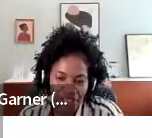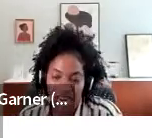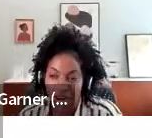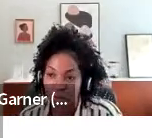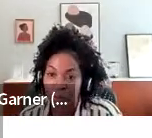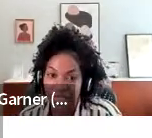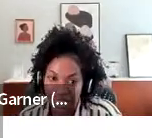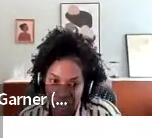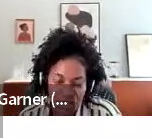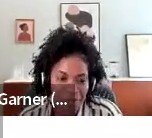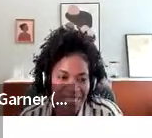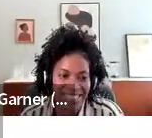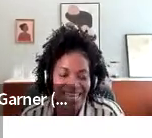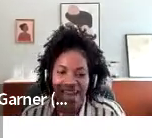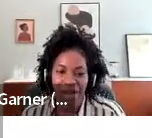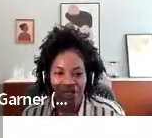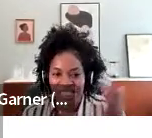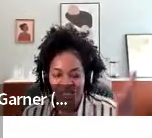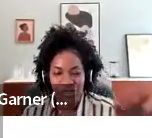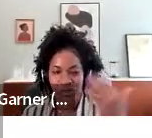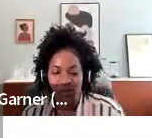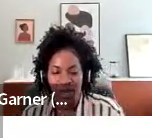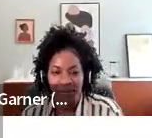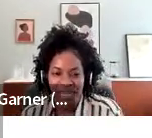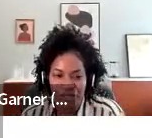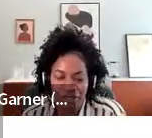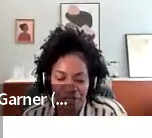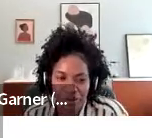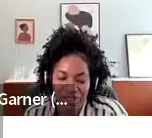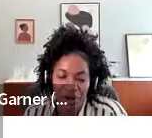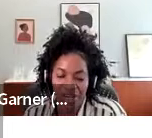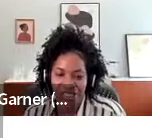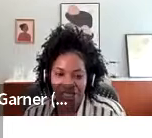later about our 4 pillars, but I wanted to